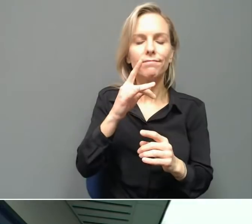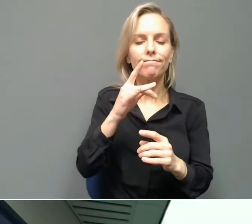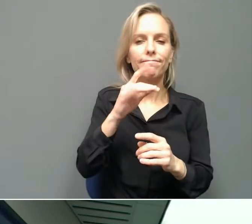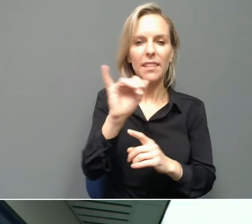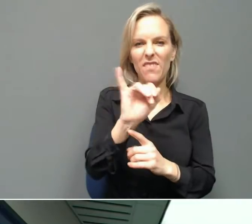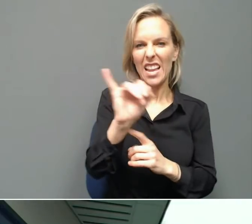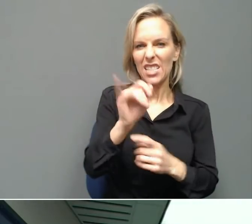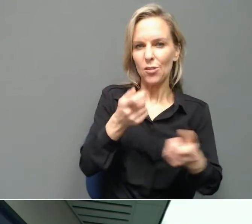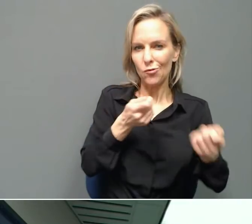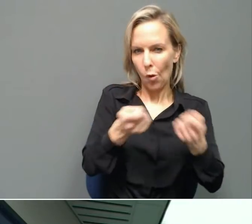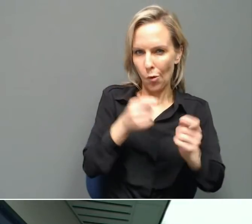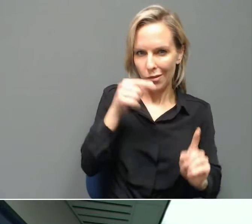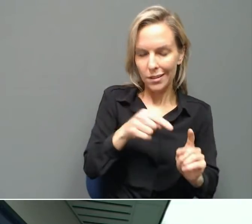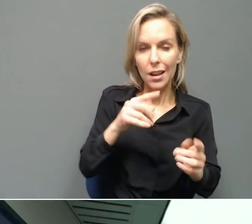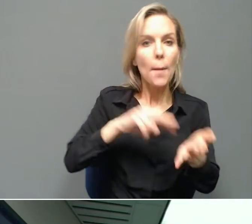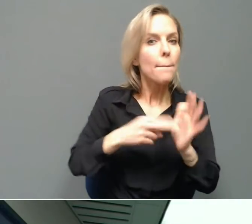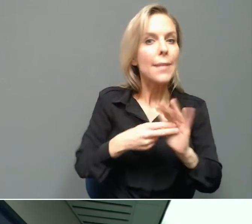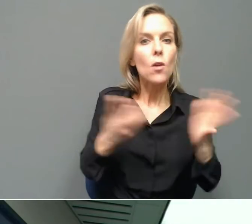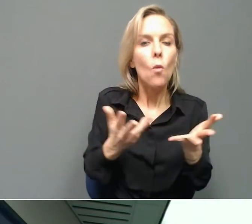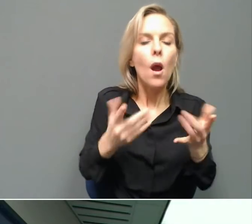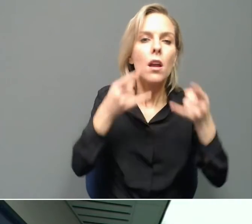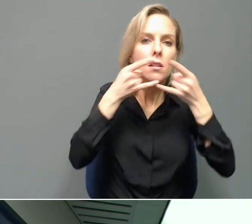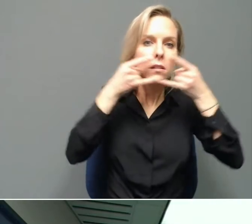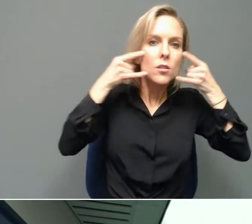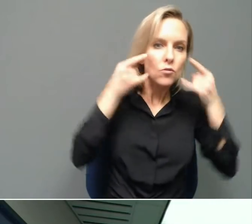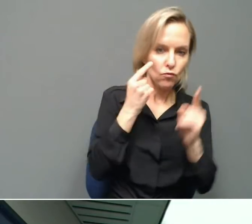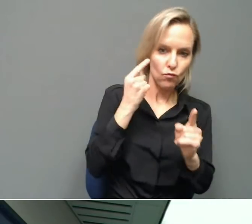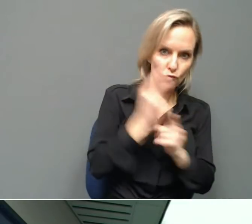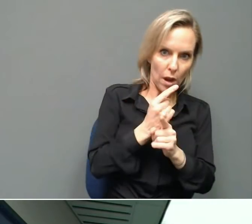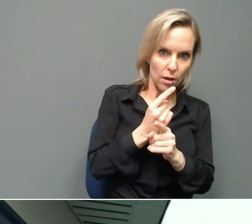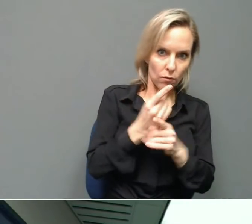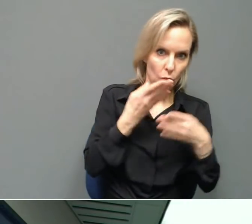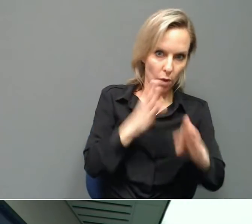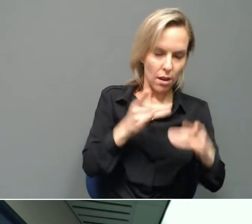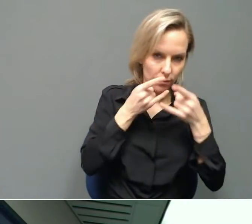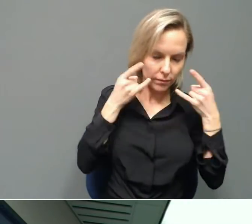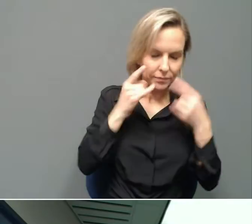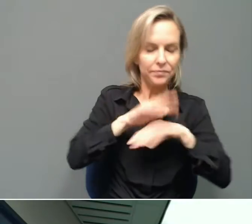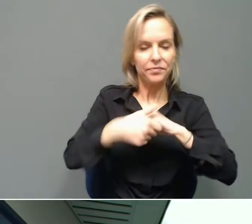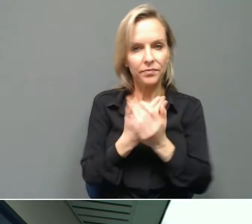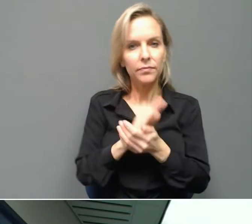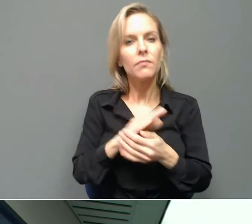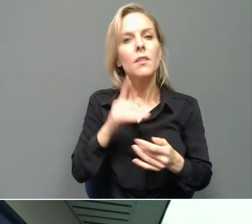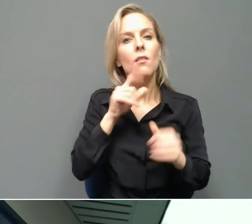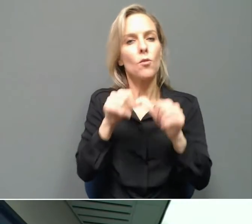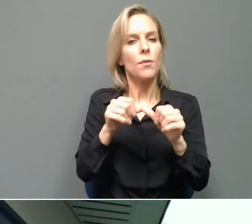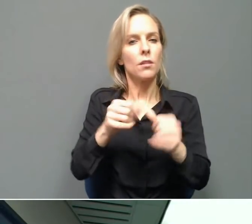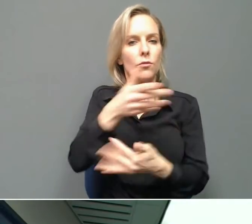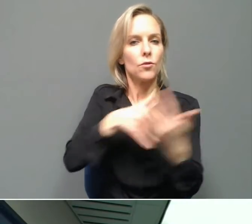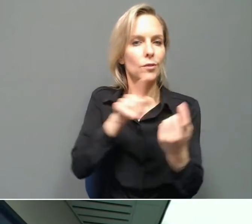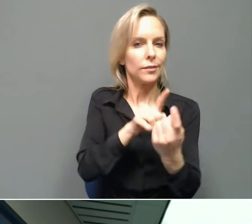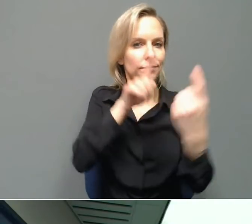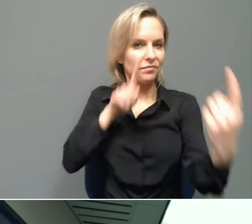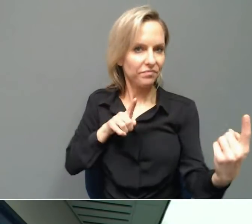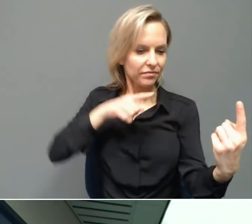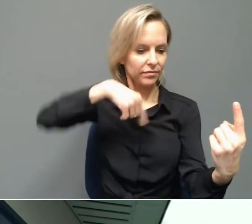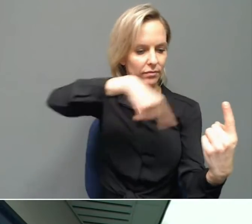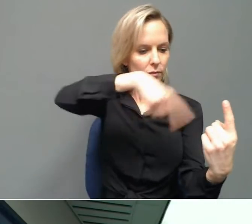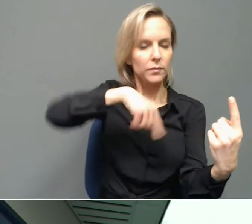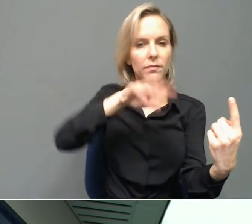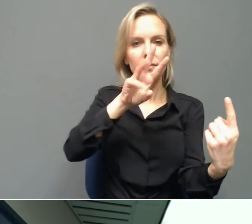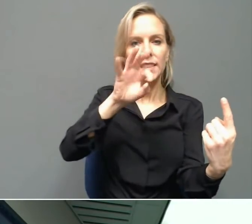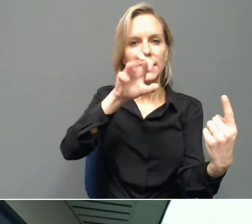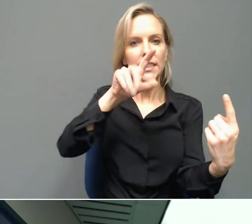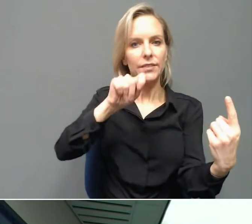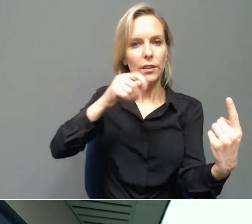mask that's fitted properly, proper hand hygiene, and maintaining social distance of 6 feet or greater.